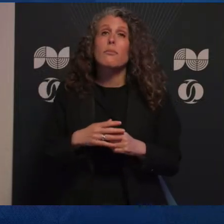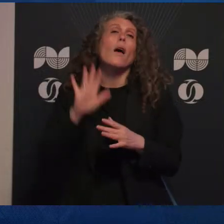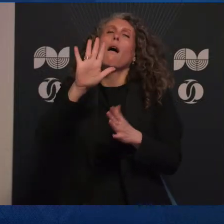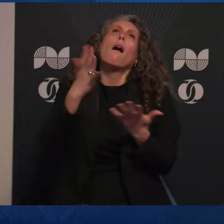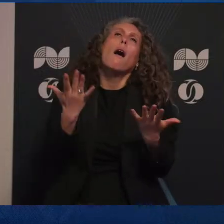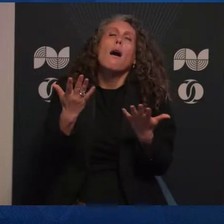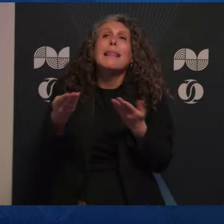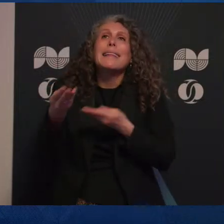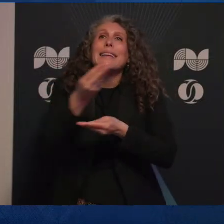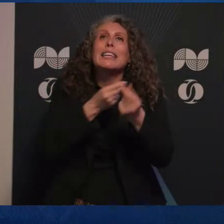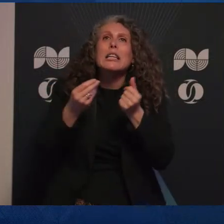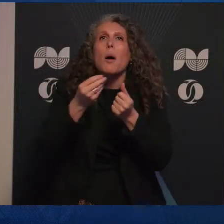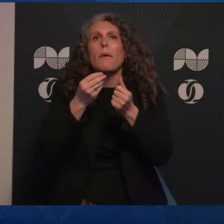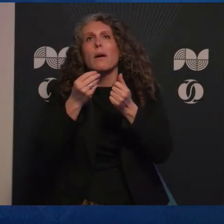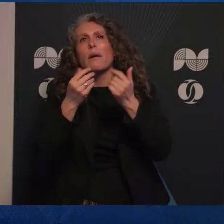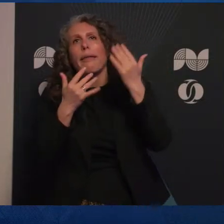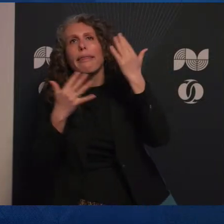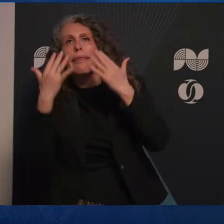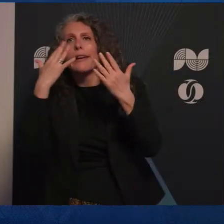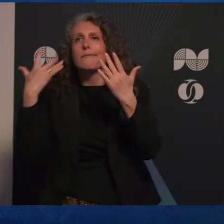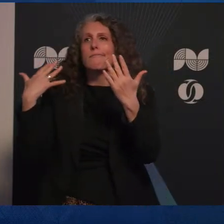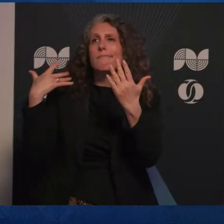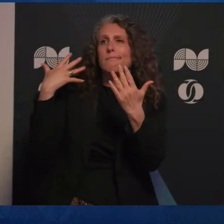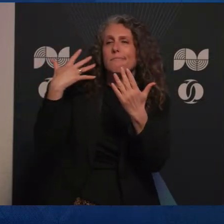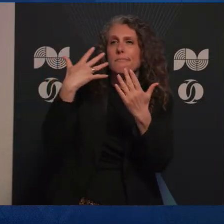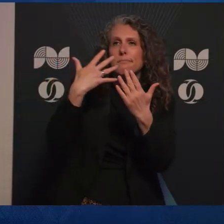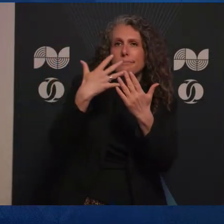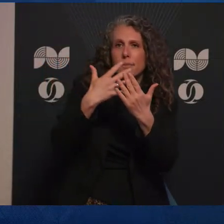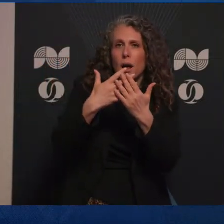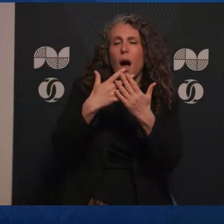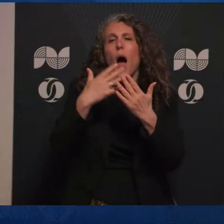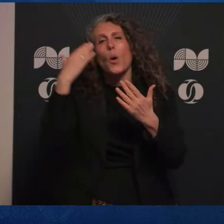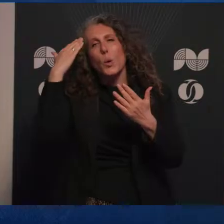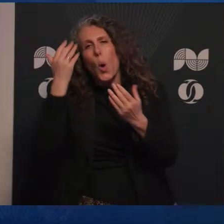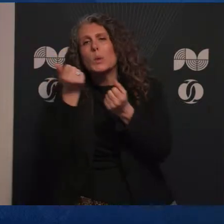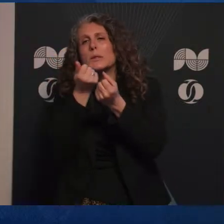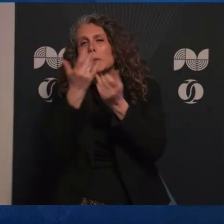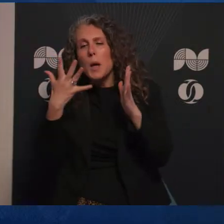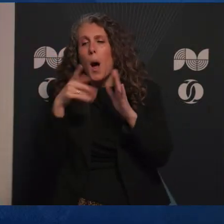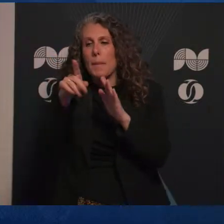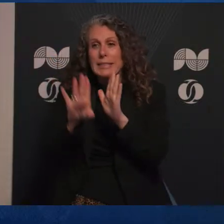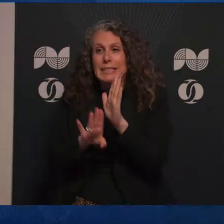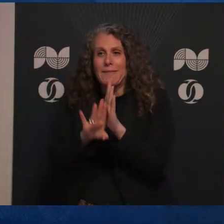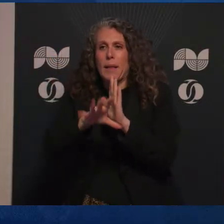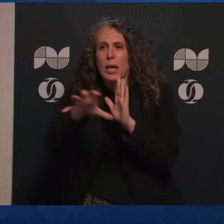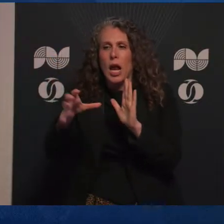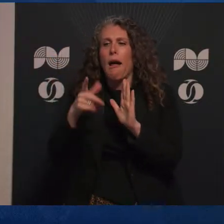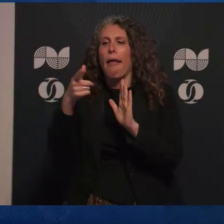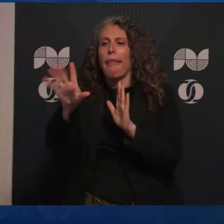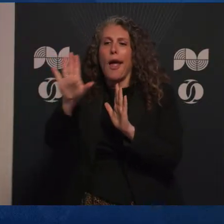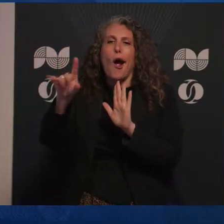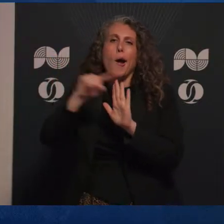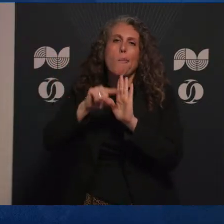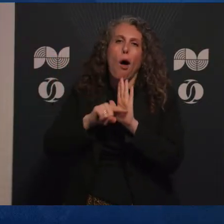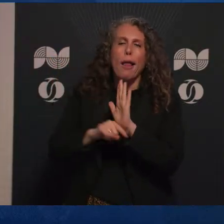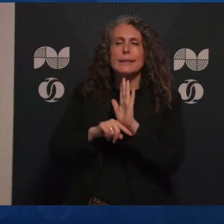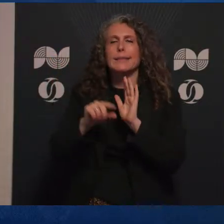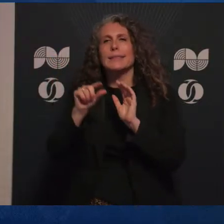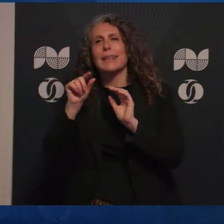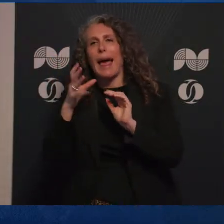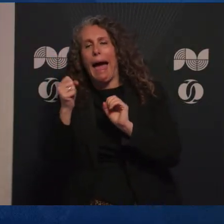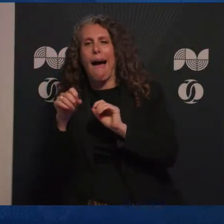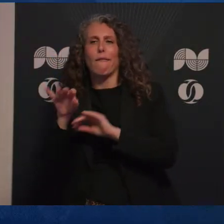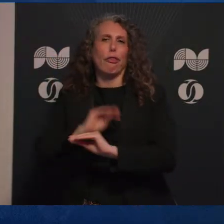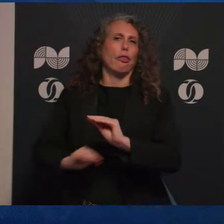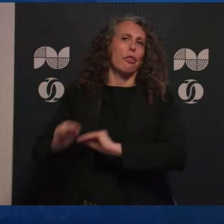some tolerance for discriminatory industrial policy in developing countries, right? So we don't treat developing countries quite the same, and this